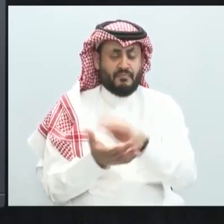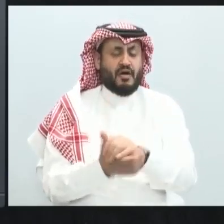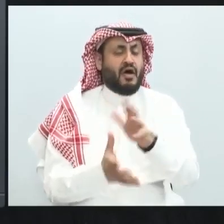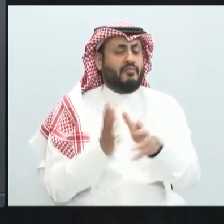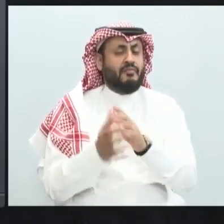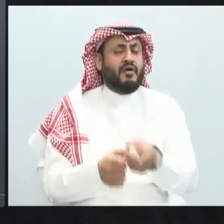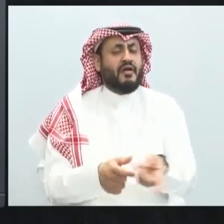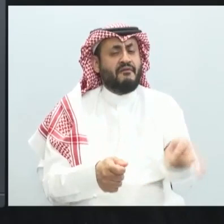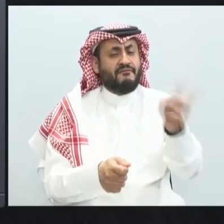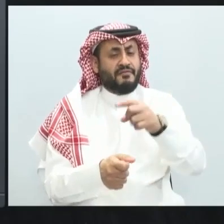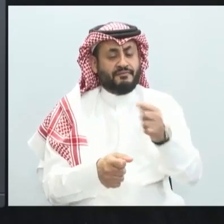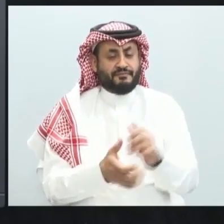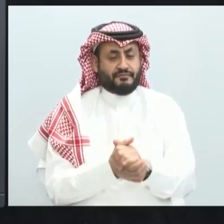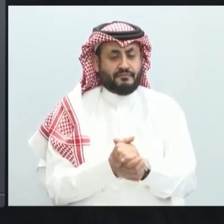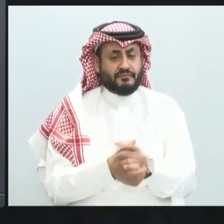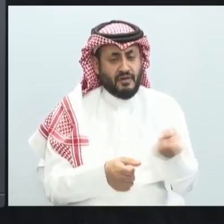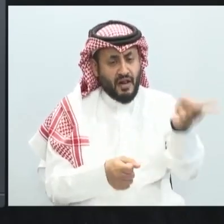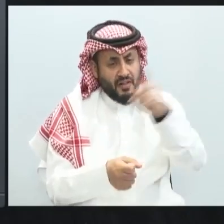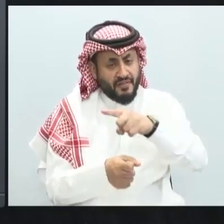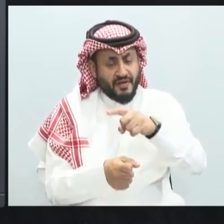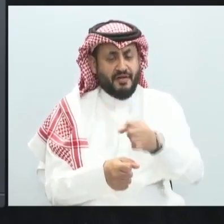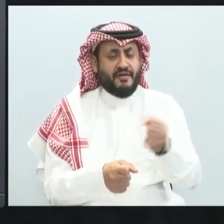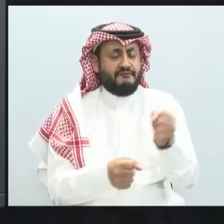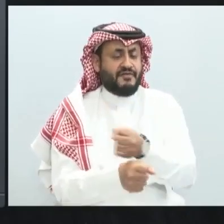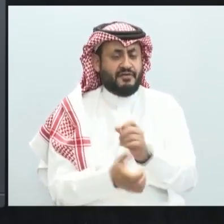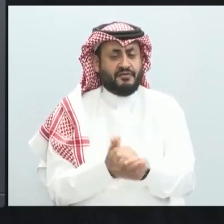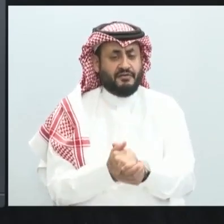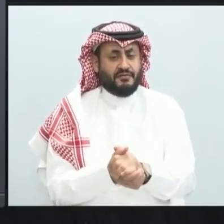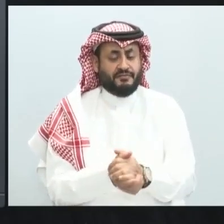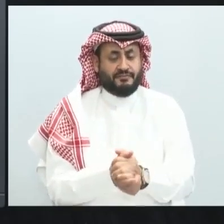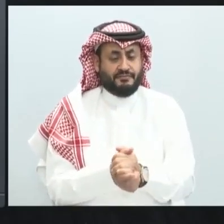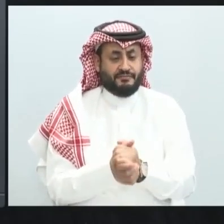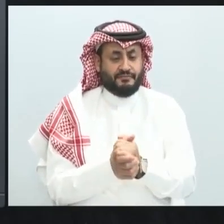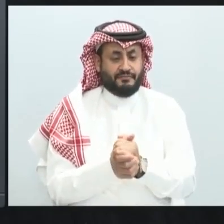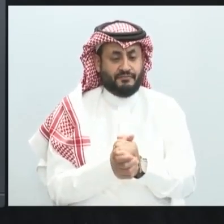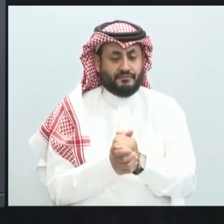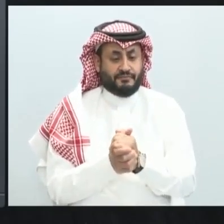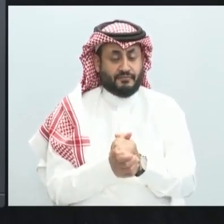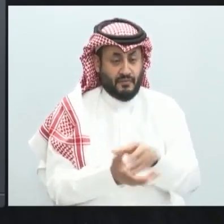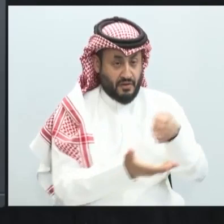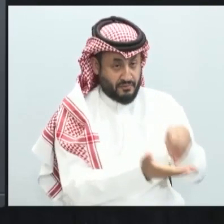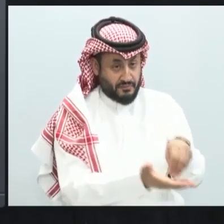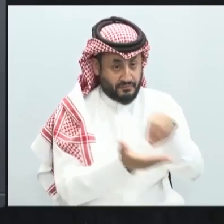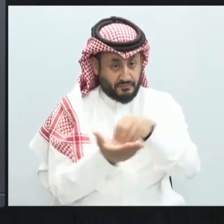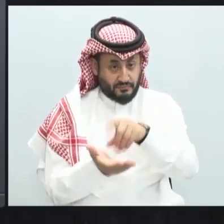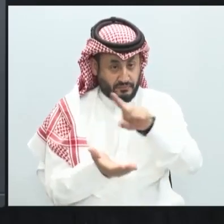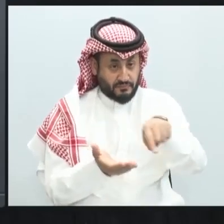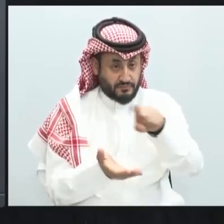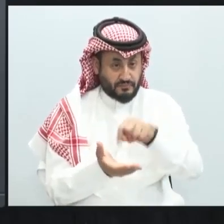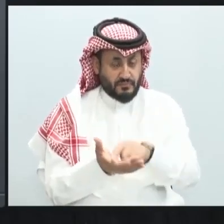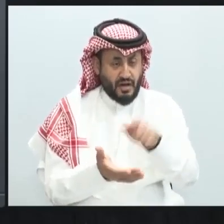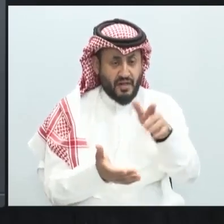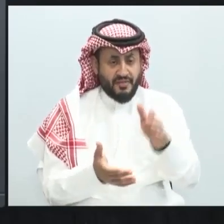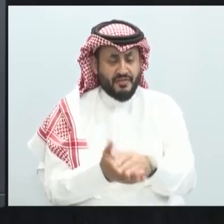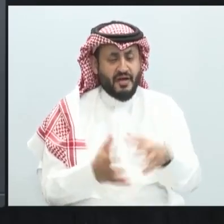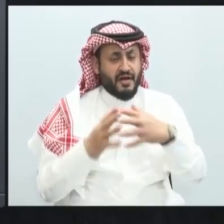place. Like, for example, when we say that I am going to school, or I am